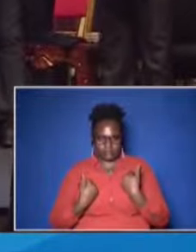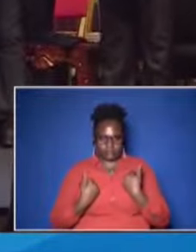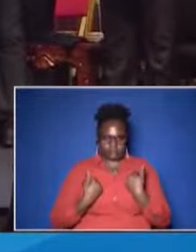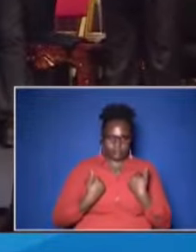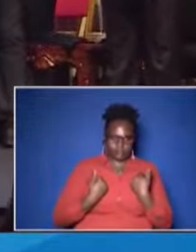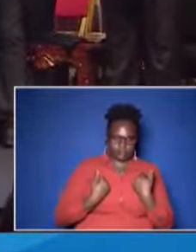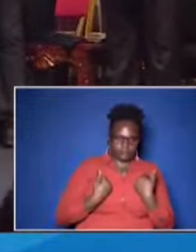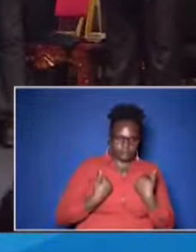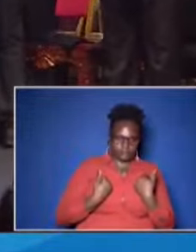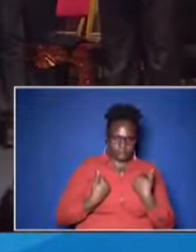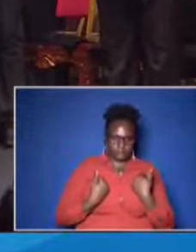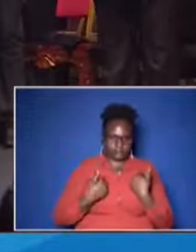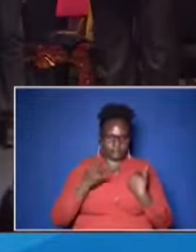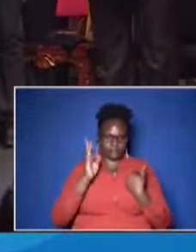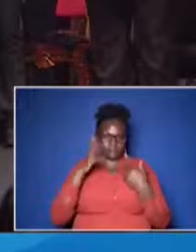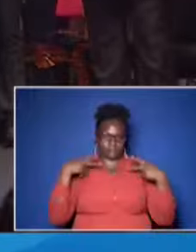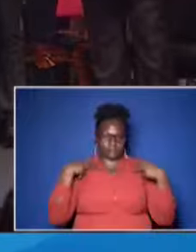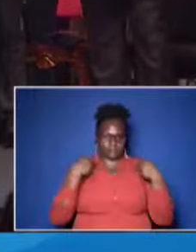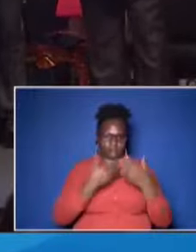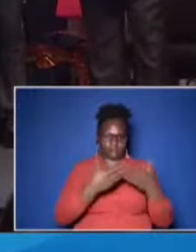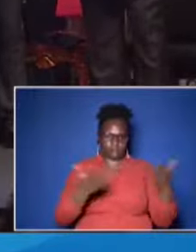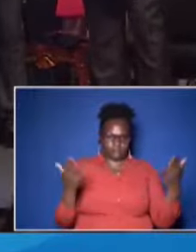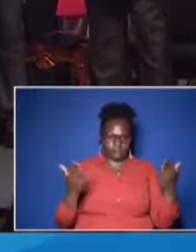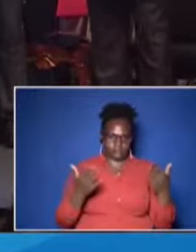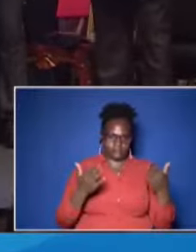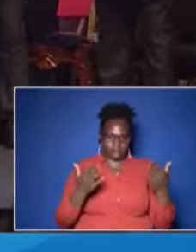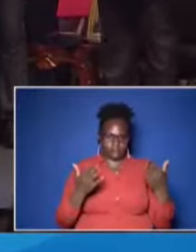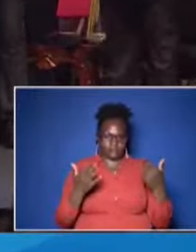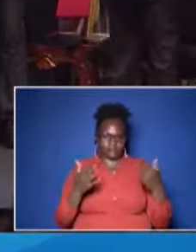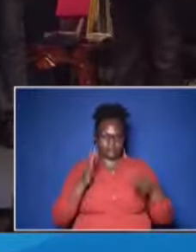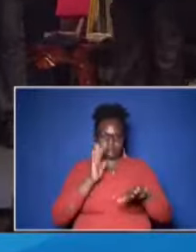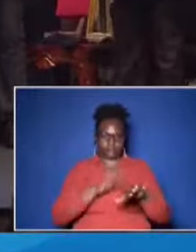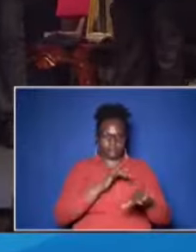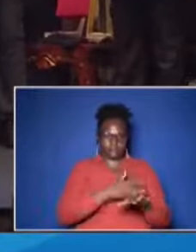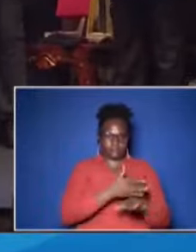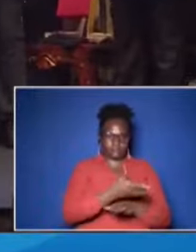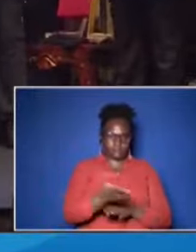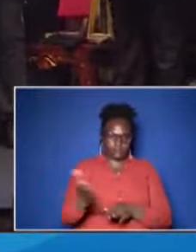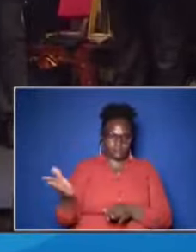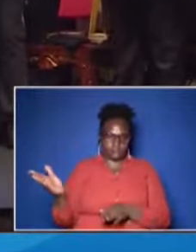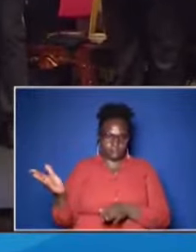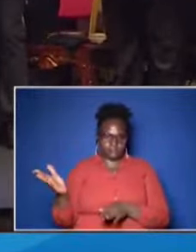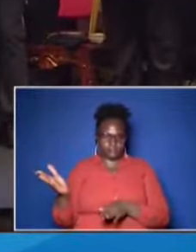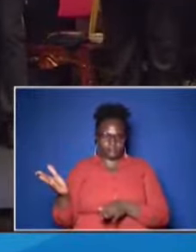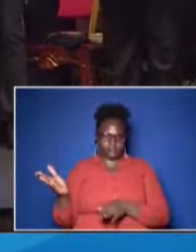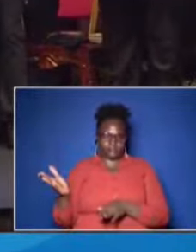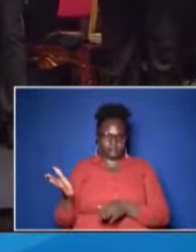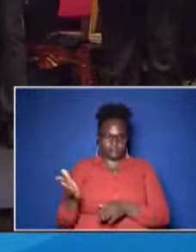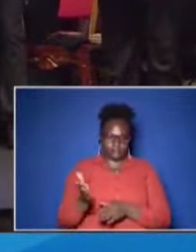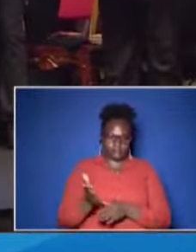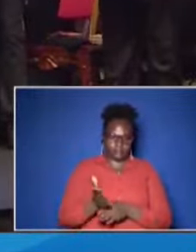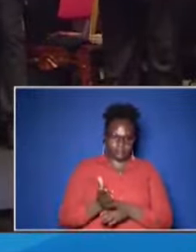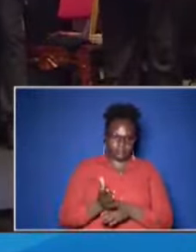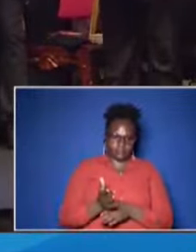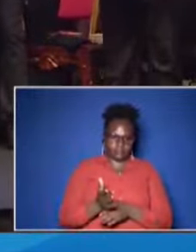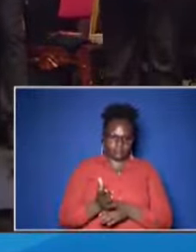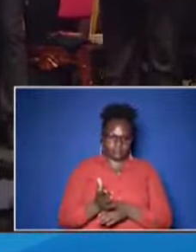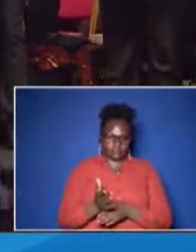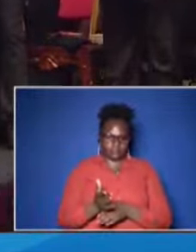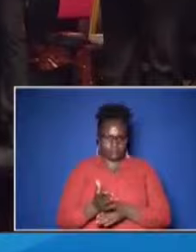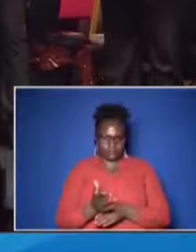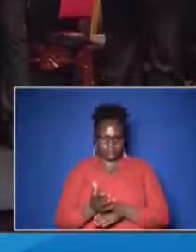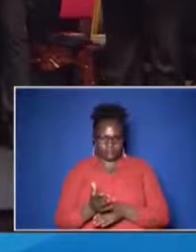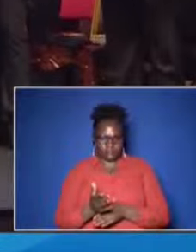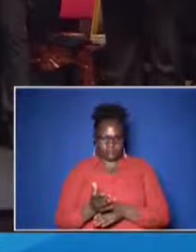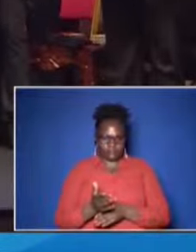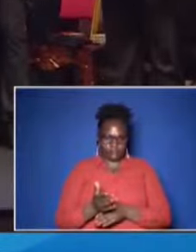me he will heal you he will touch you go back to your seats go back to your seats go back go back